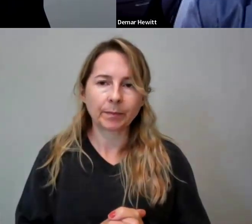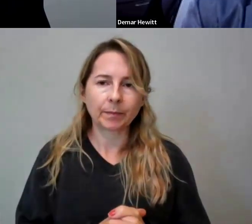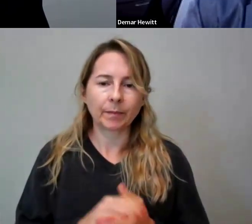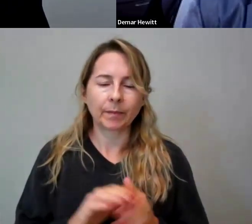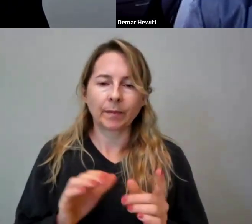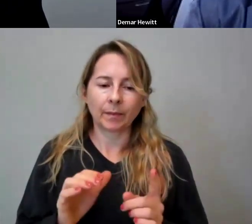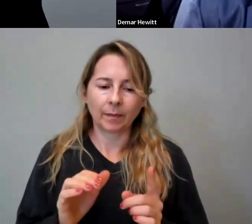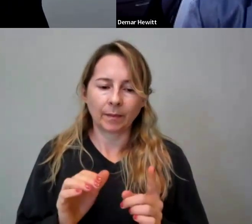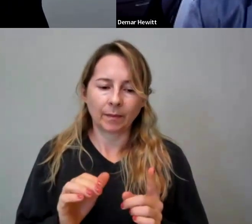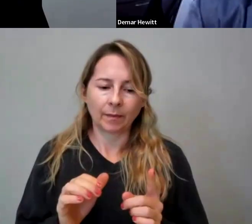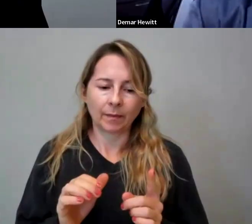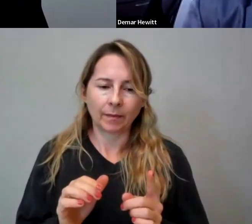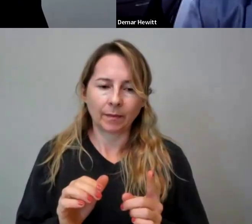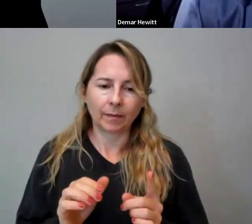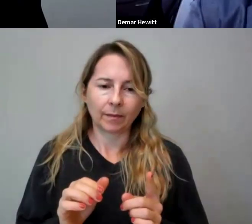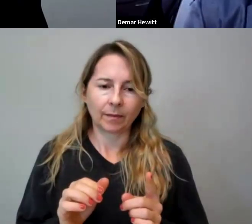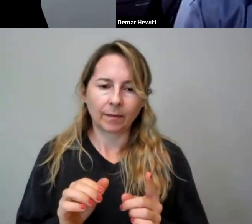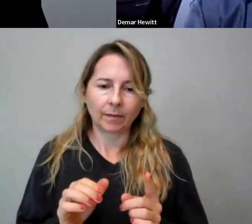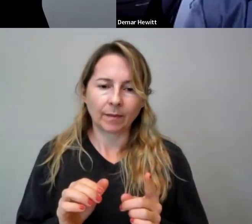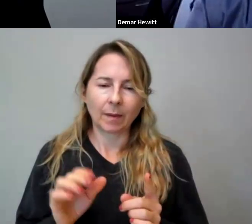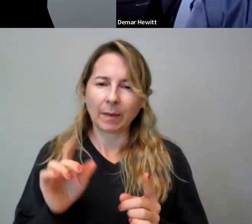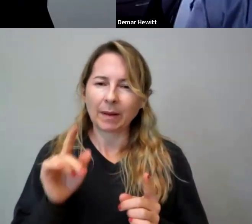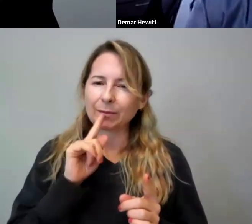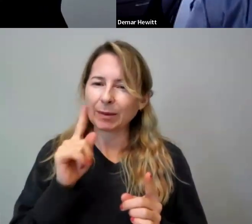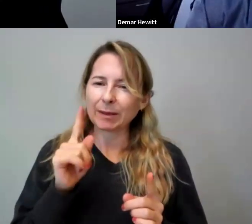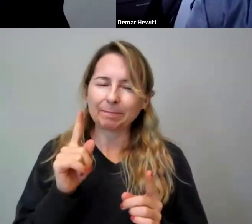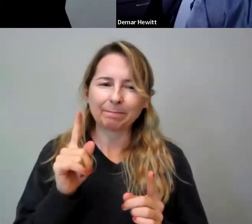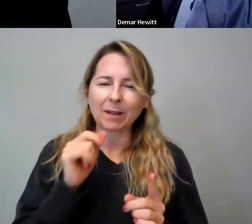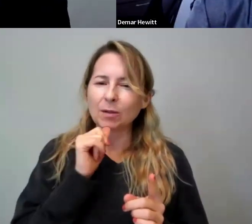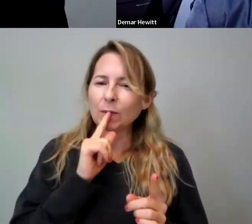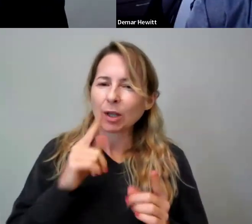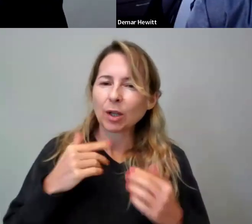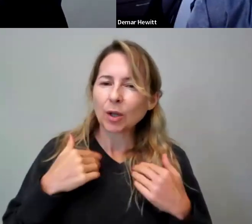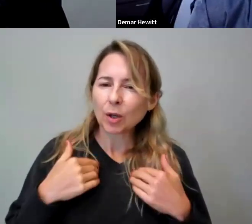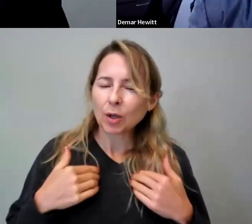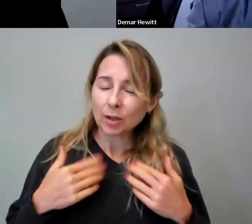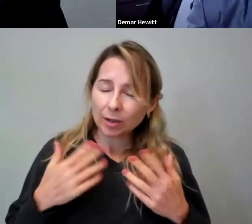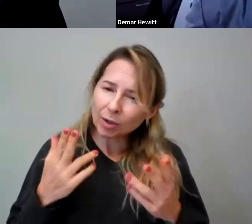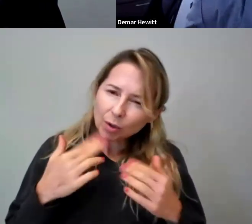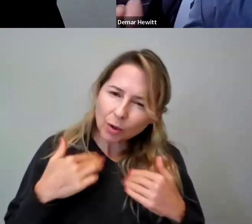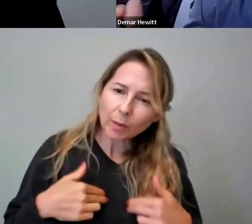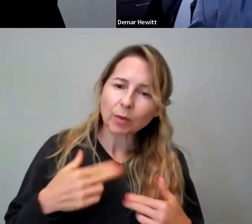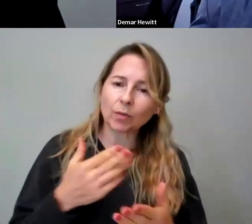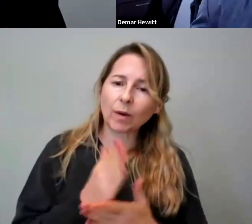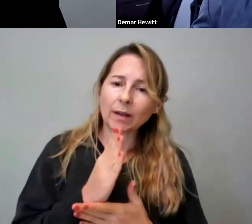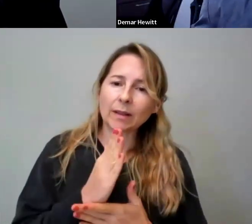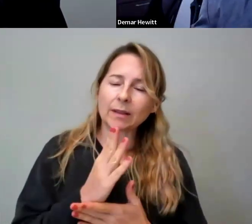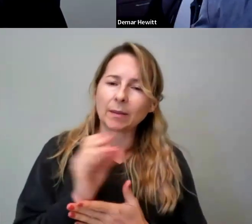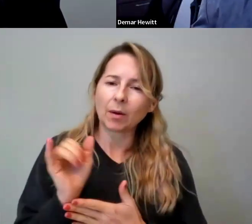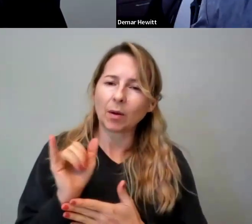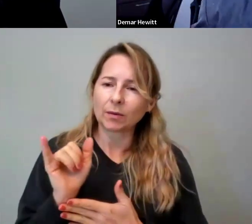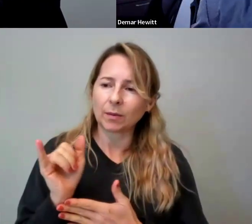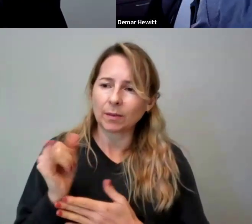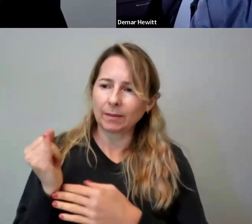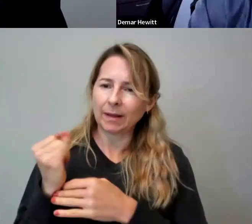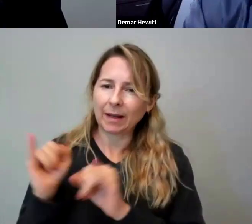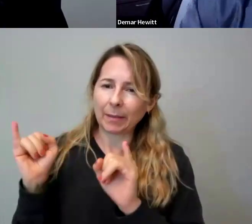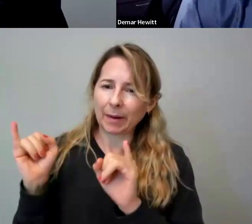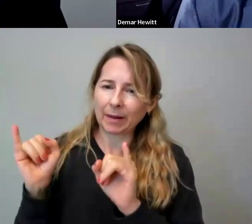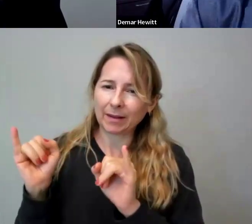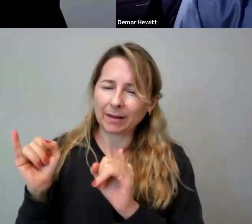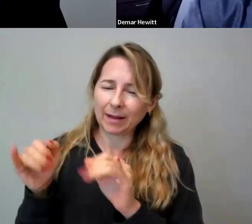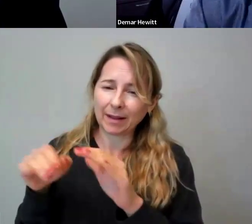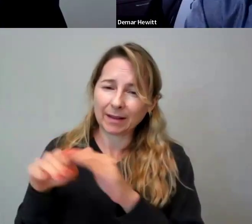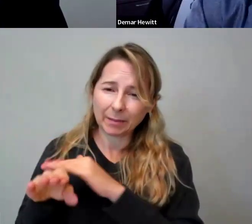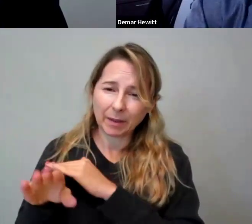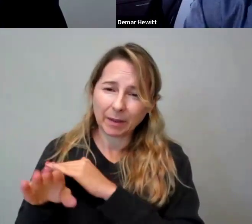not it's sort of a quasi human rights issue, but it's also independently an accessibility issue